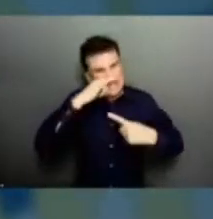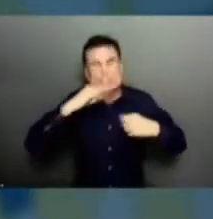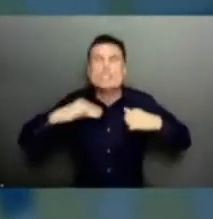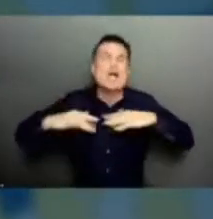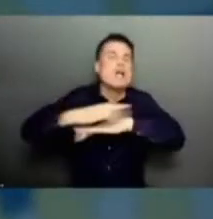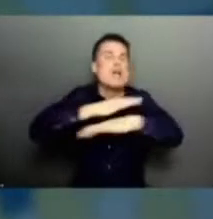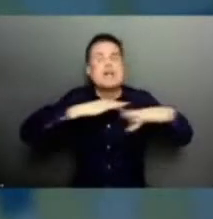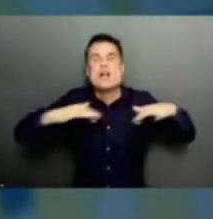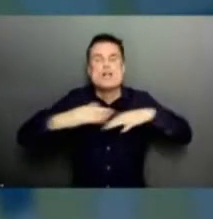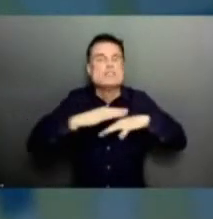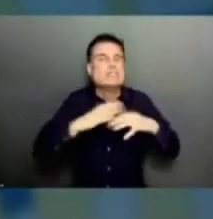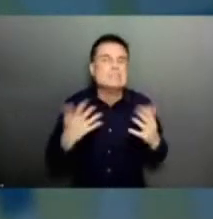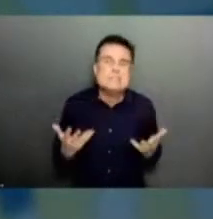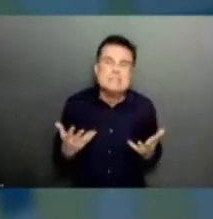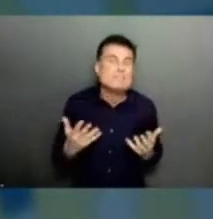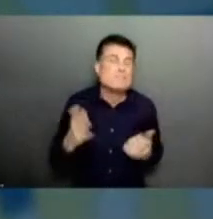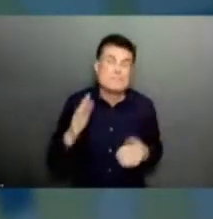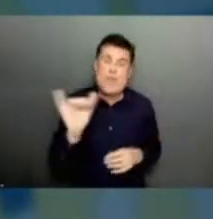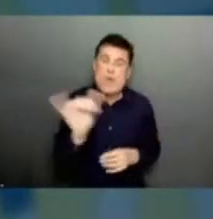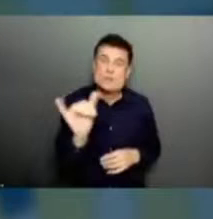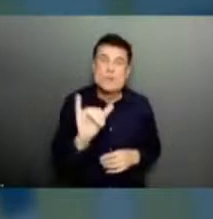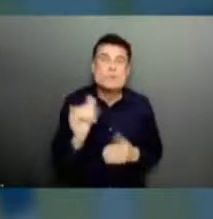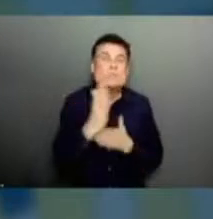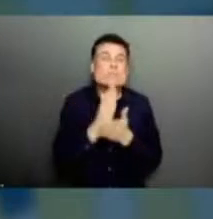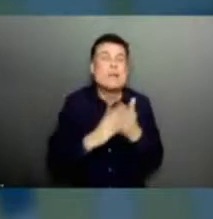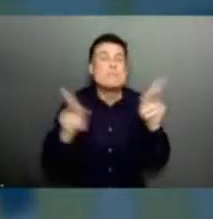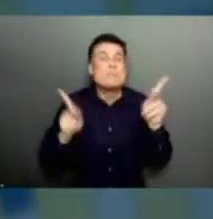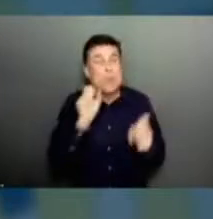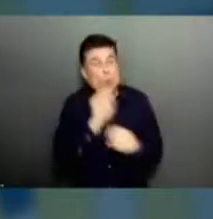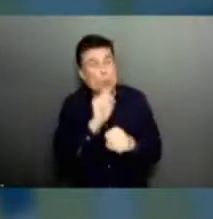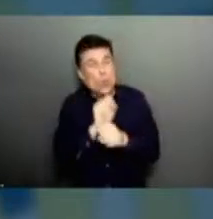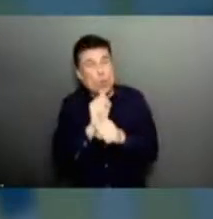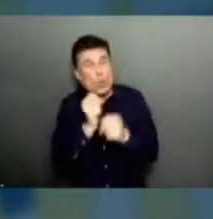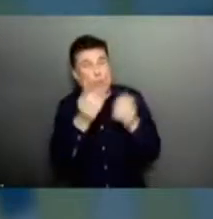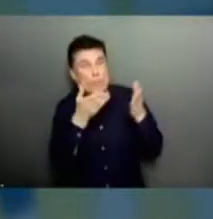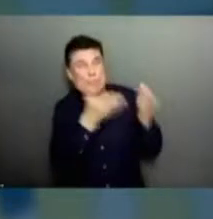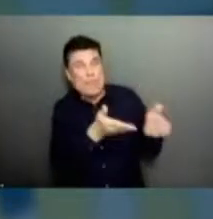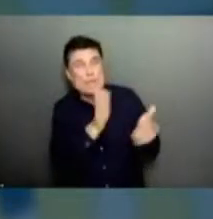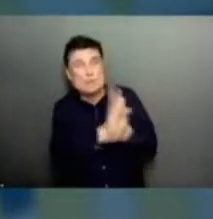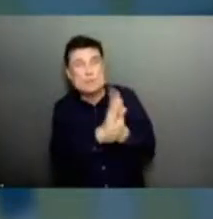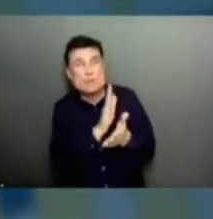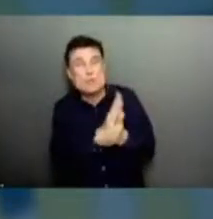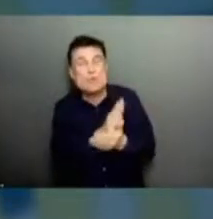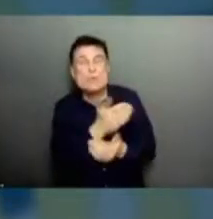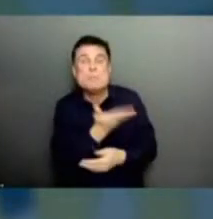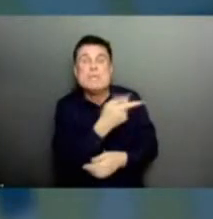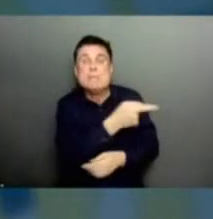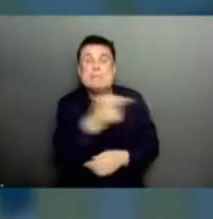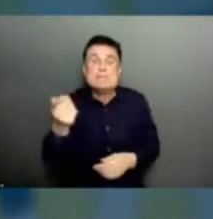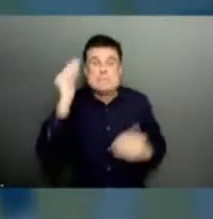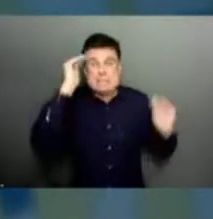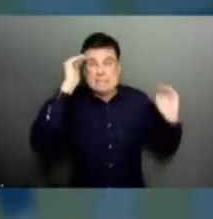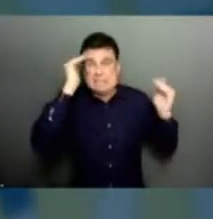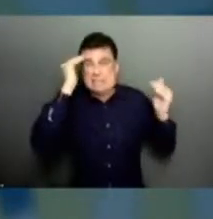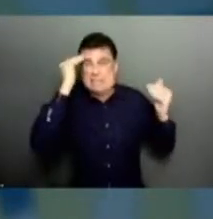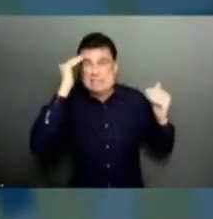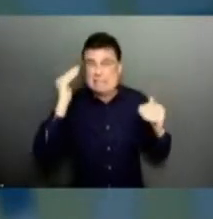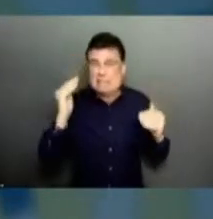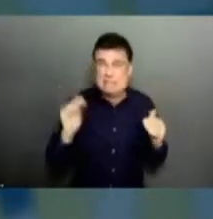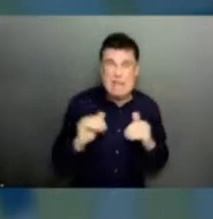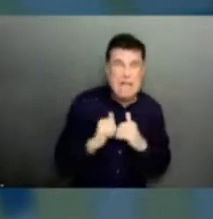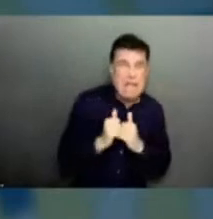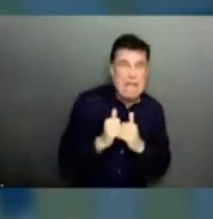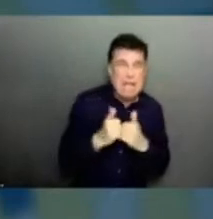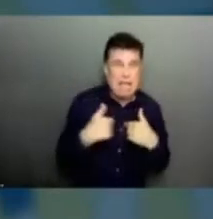school system. How do we make sure that we have transition safely, that teachers who are working in multiple different cohorts